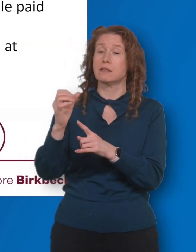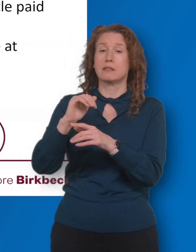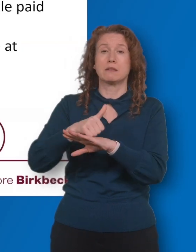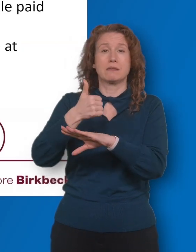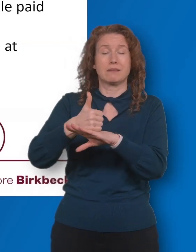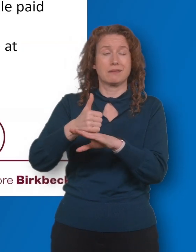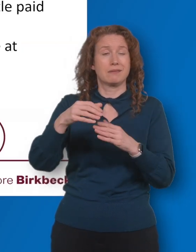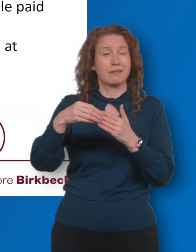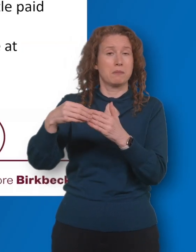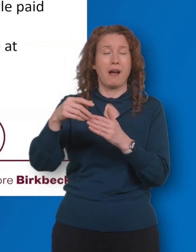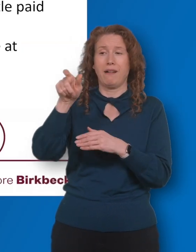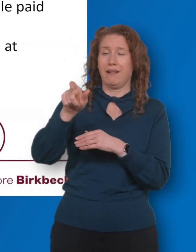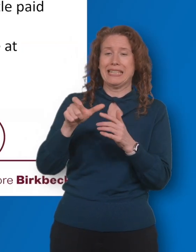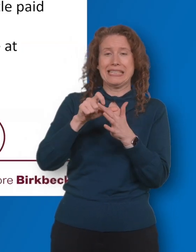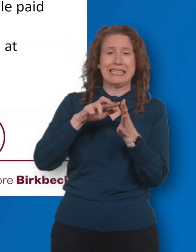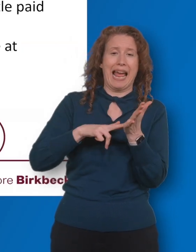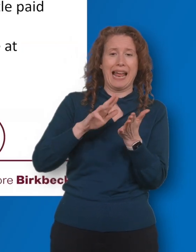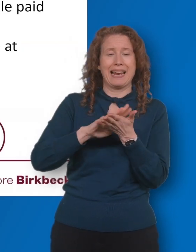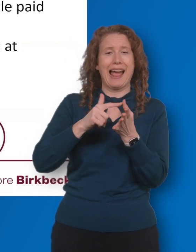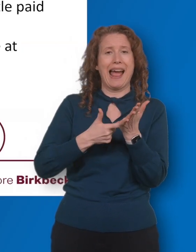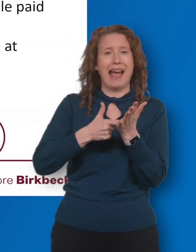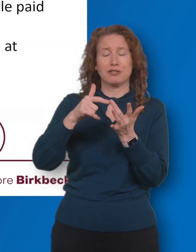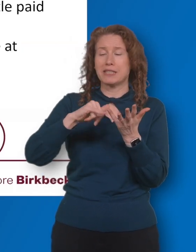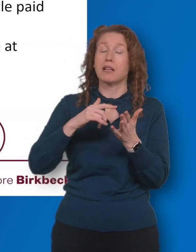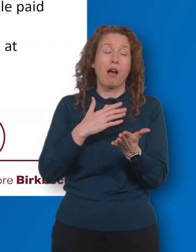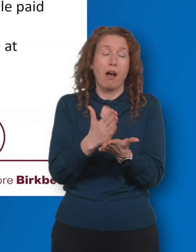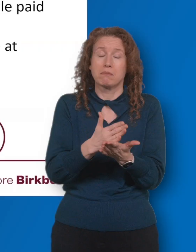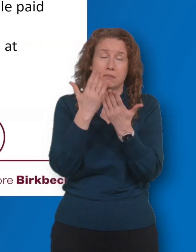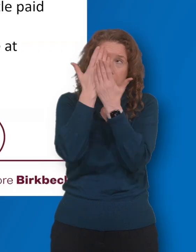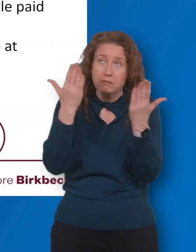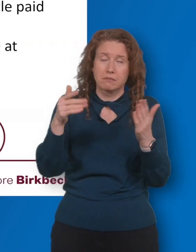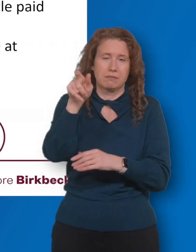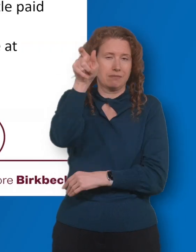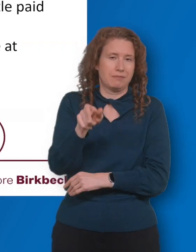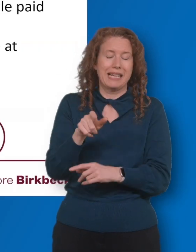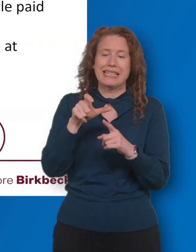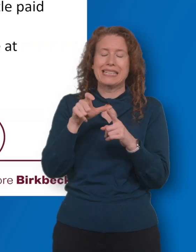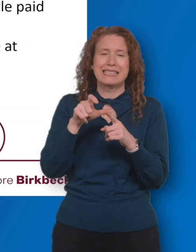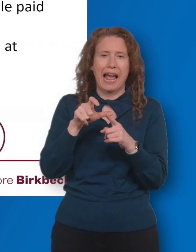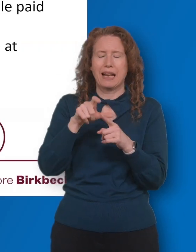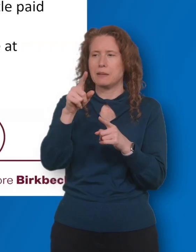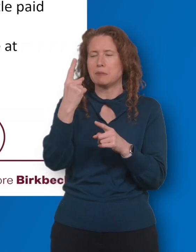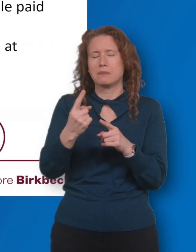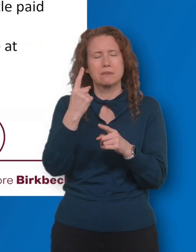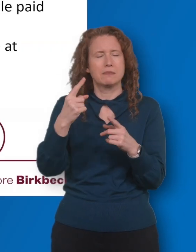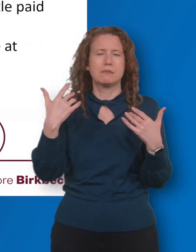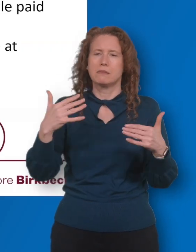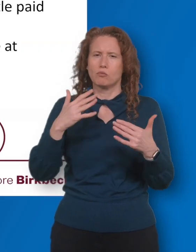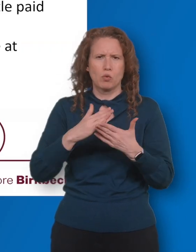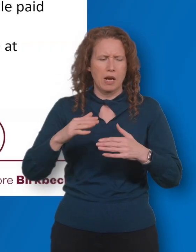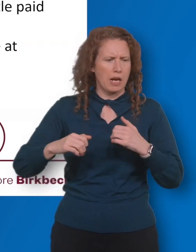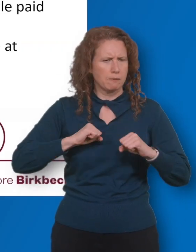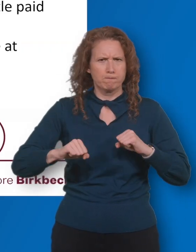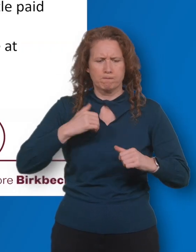fabulous Dan Harris. And I say this with genuine admiration. Dan is an incredible mover and shaker